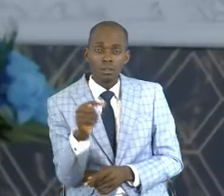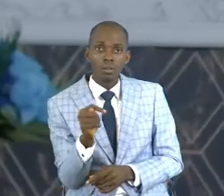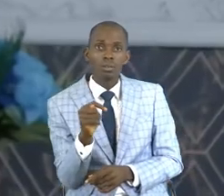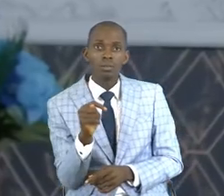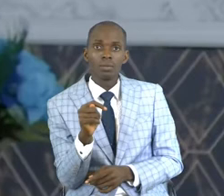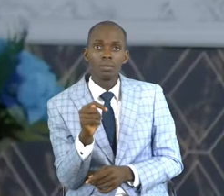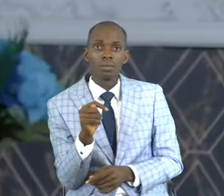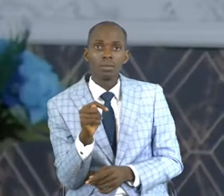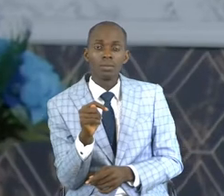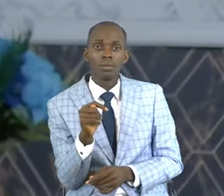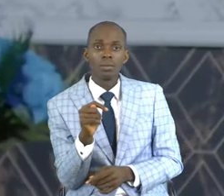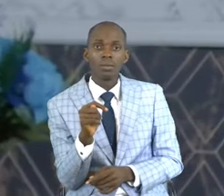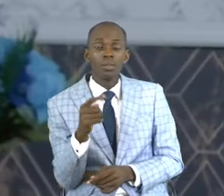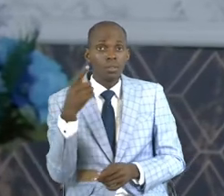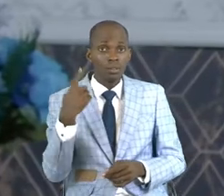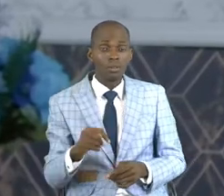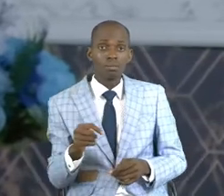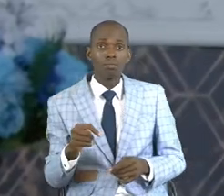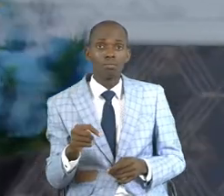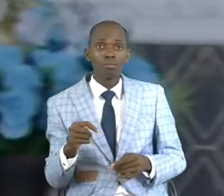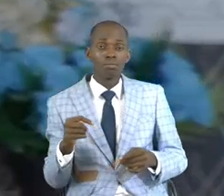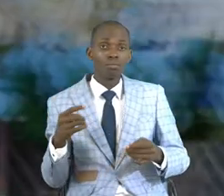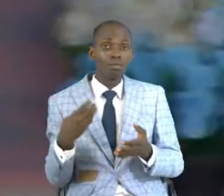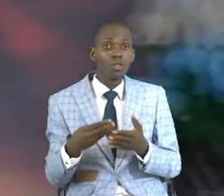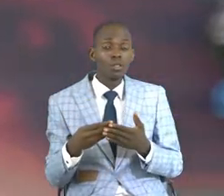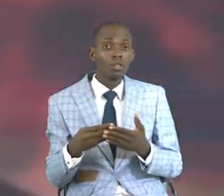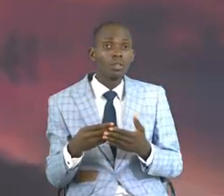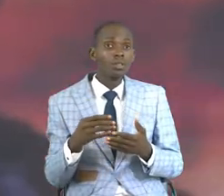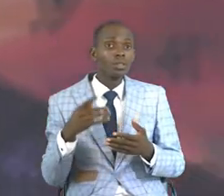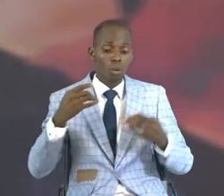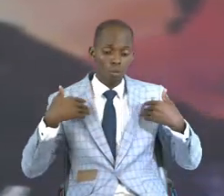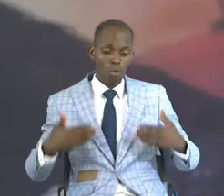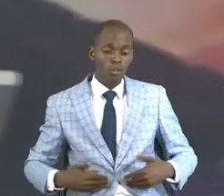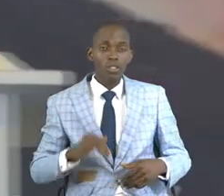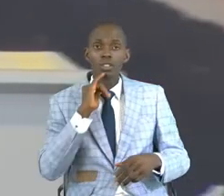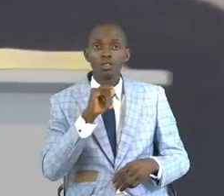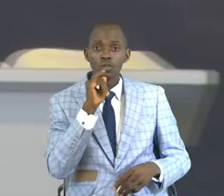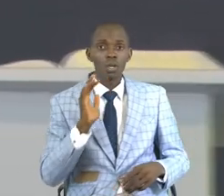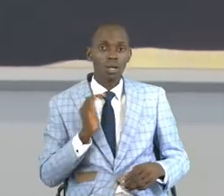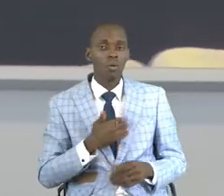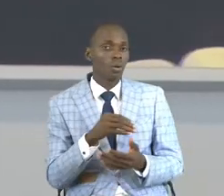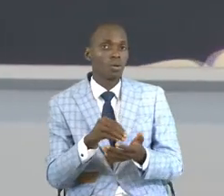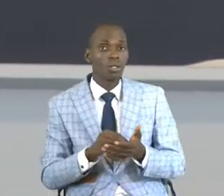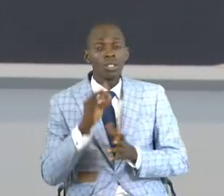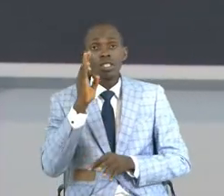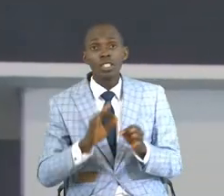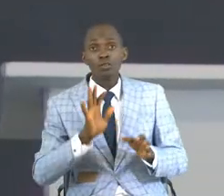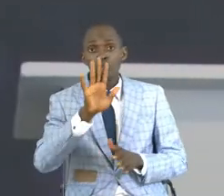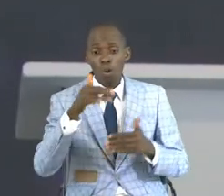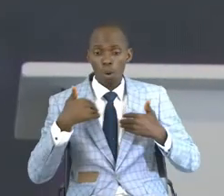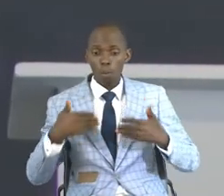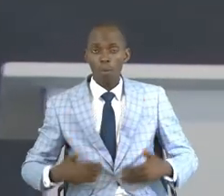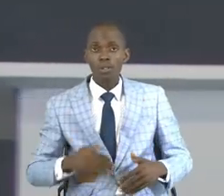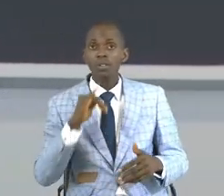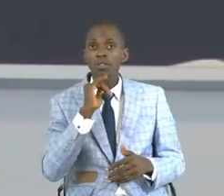is not ours, for ye are not your own. If your body is not your own, you